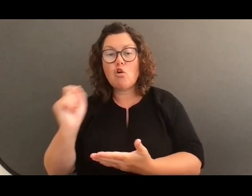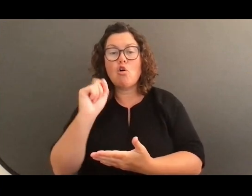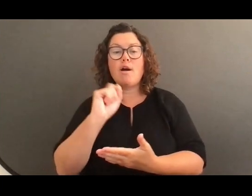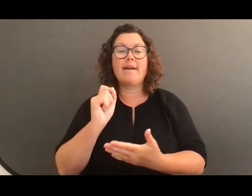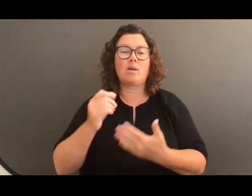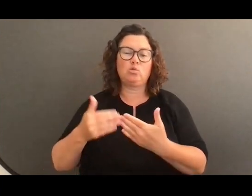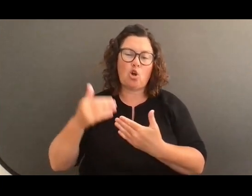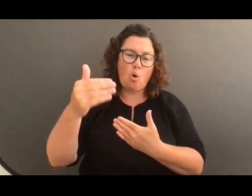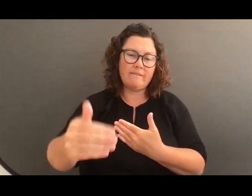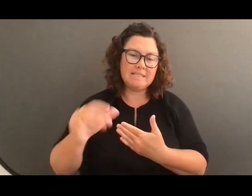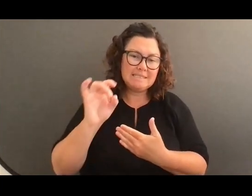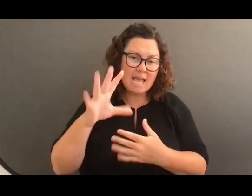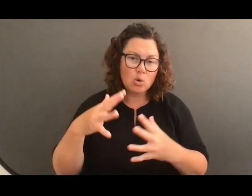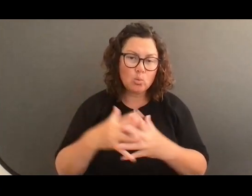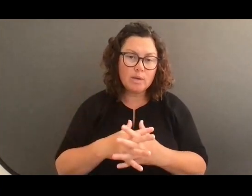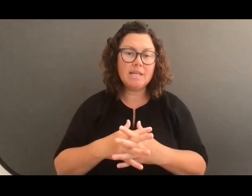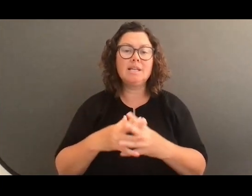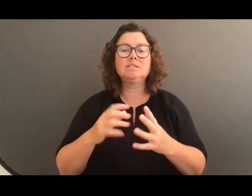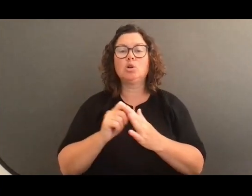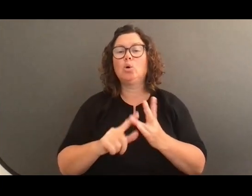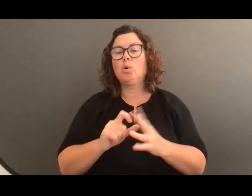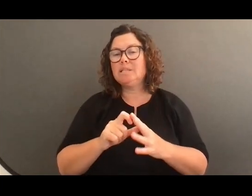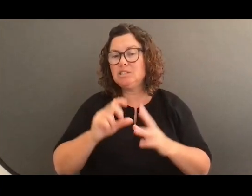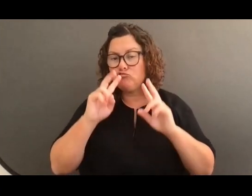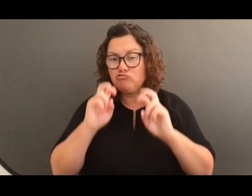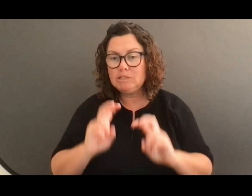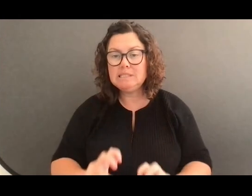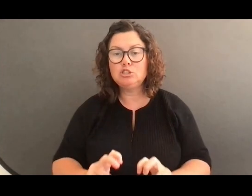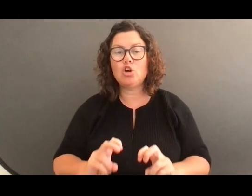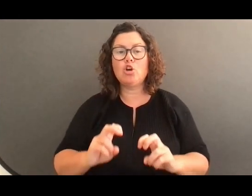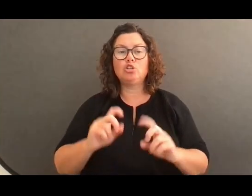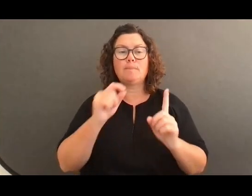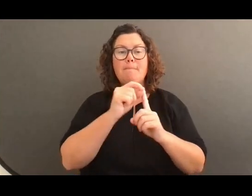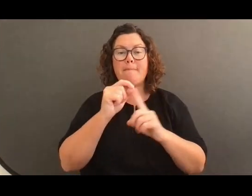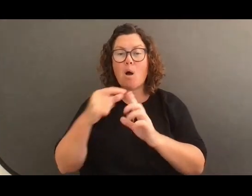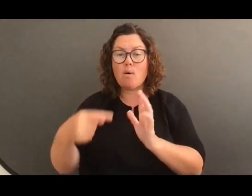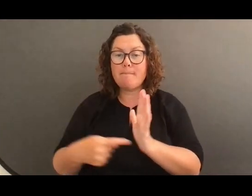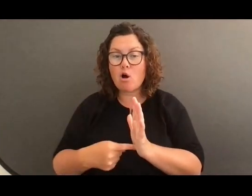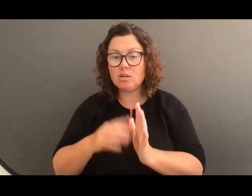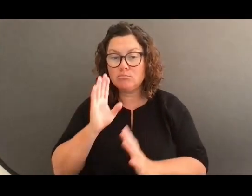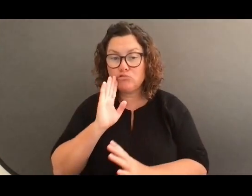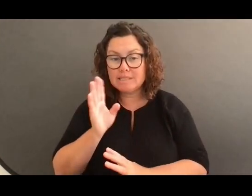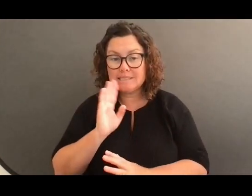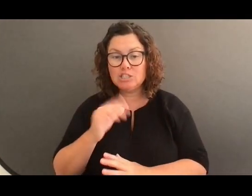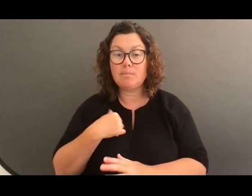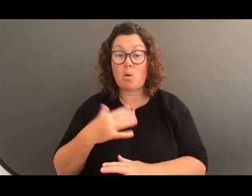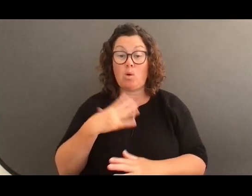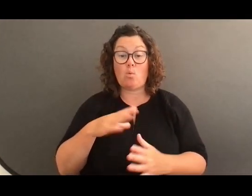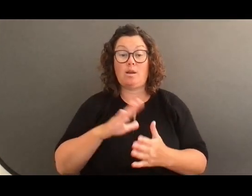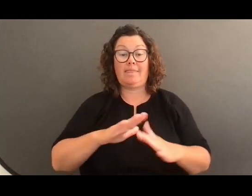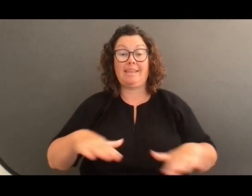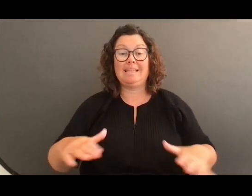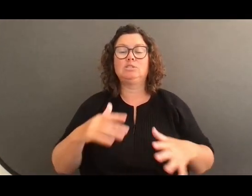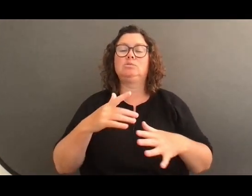we did, PowerPoint presentations and exams and stuff like that. But the basic thing was trying to keep kids making and keep doing. These are the